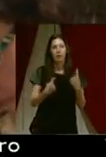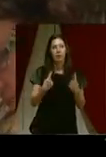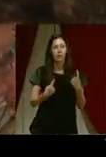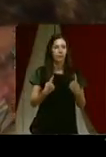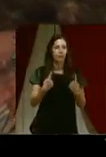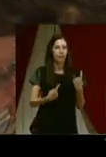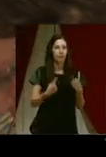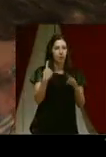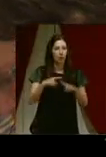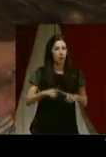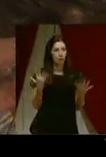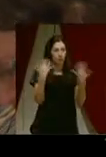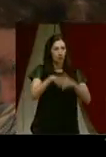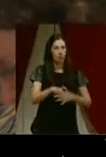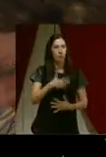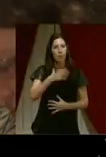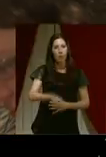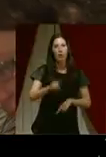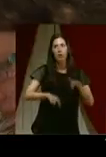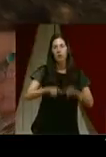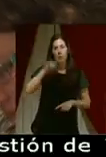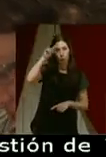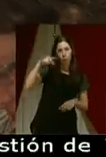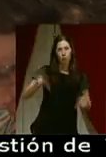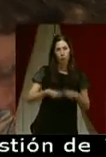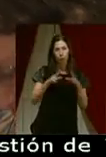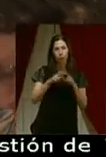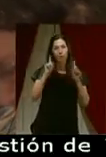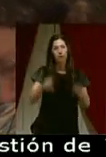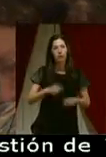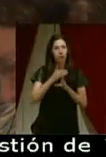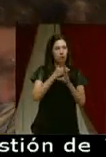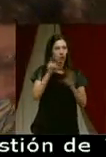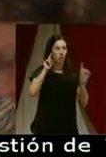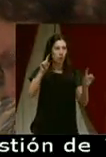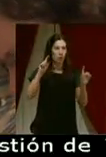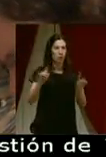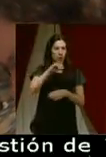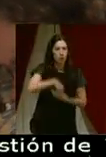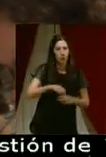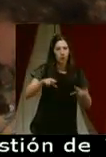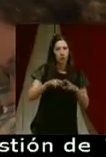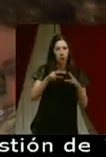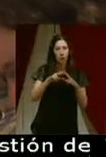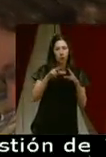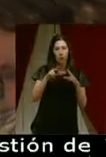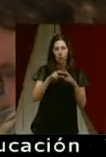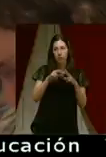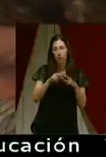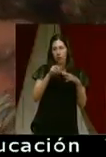In reality, these matters converge in social culture. It is a matter